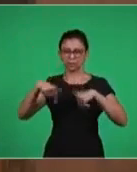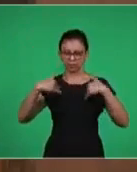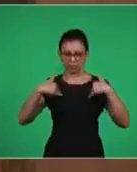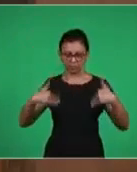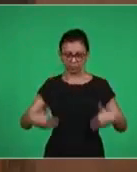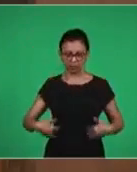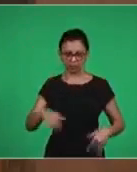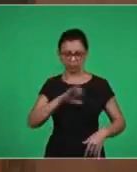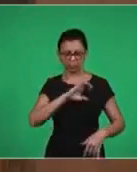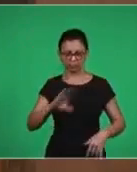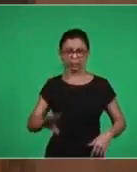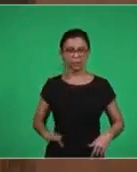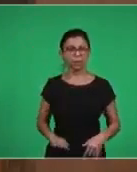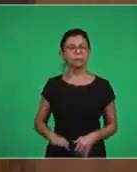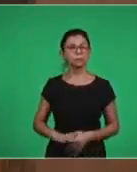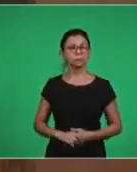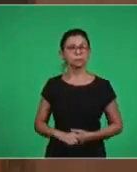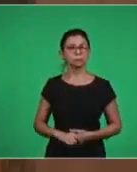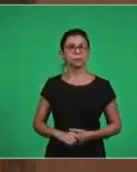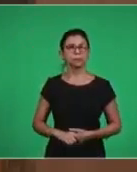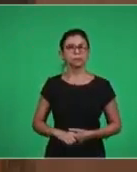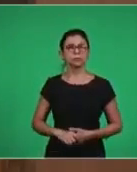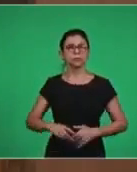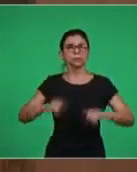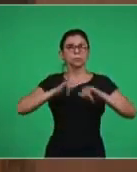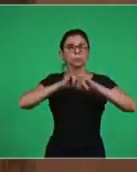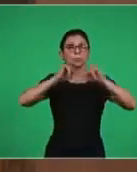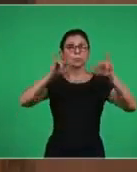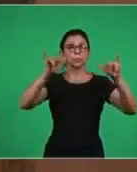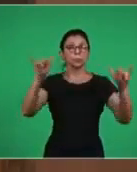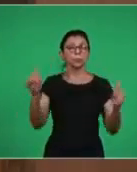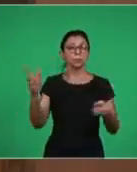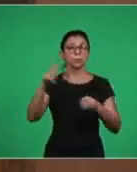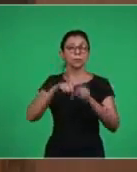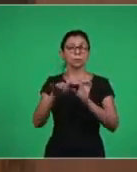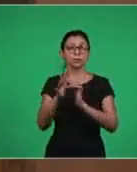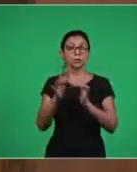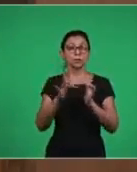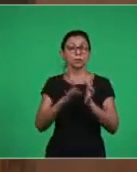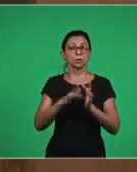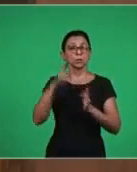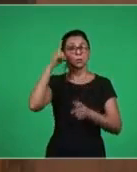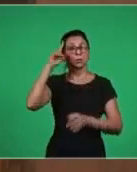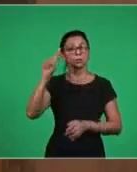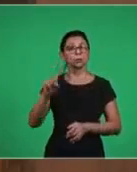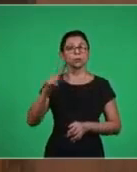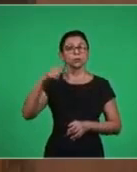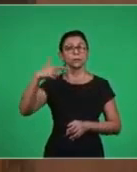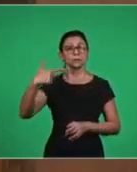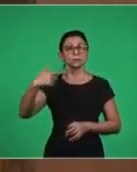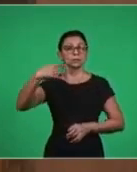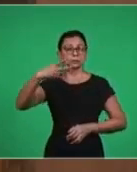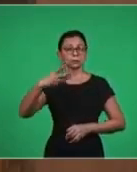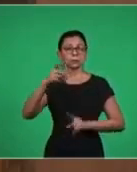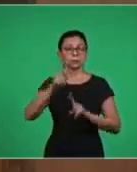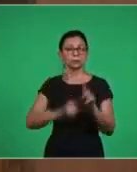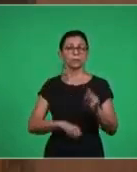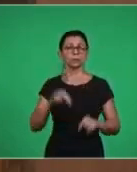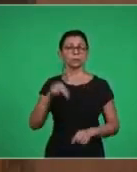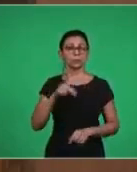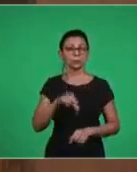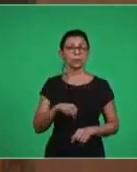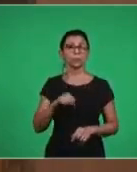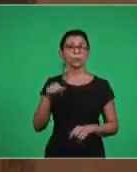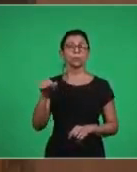Christ. As we shouted on the 24th, was not a person, was a people, was a nation, was a group that